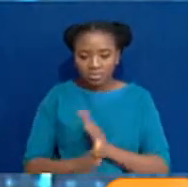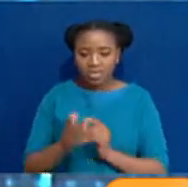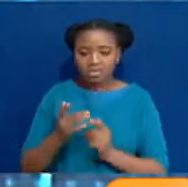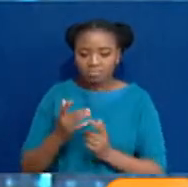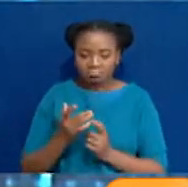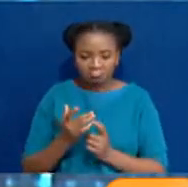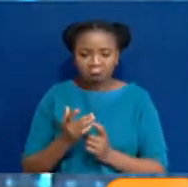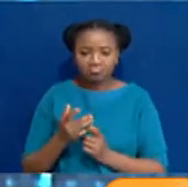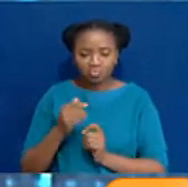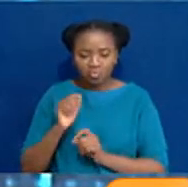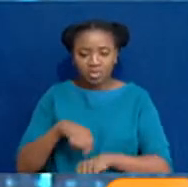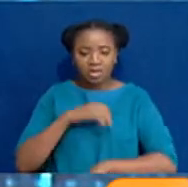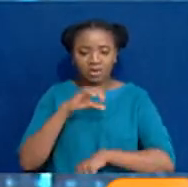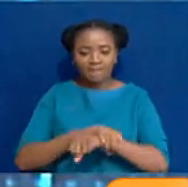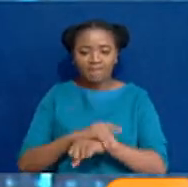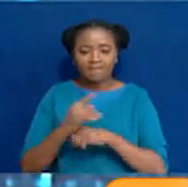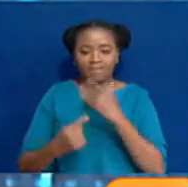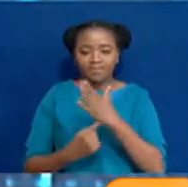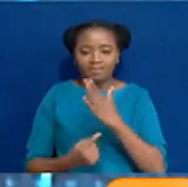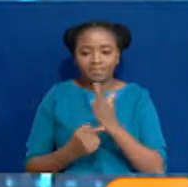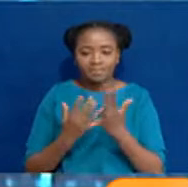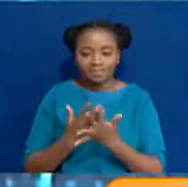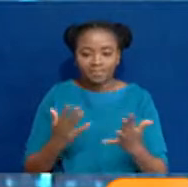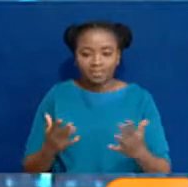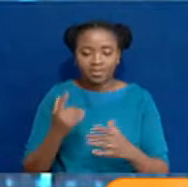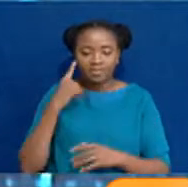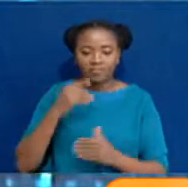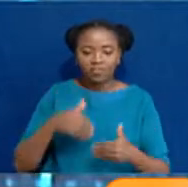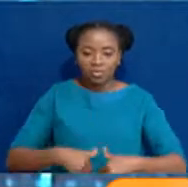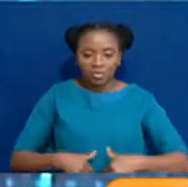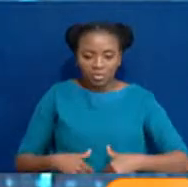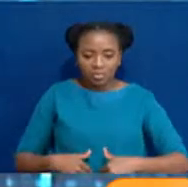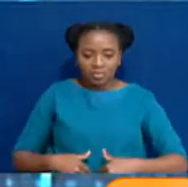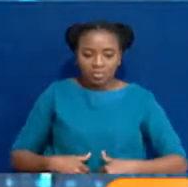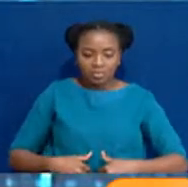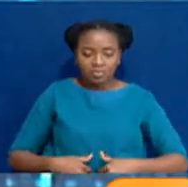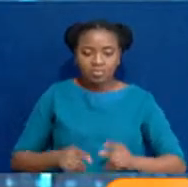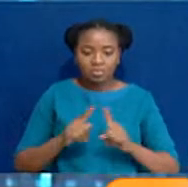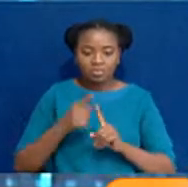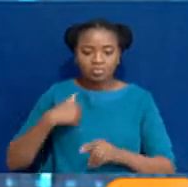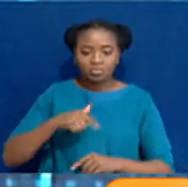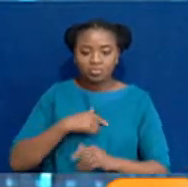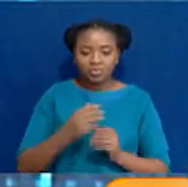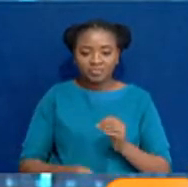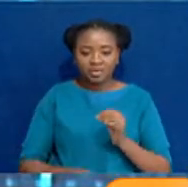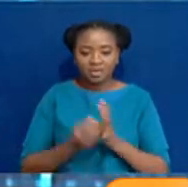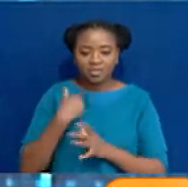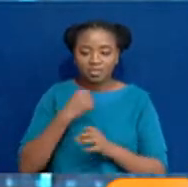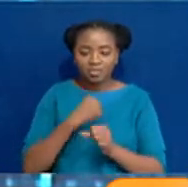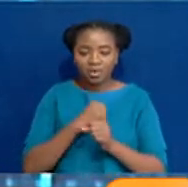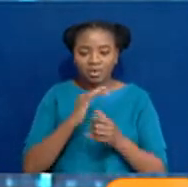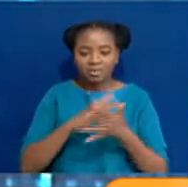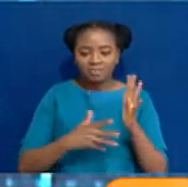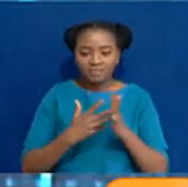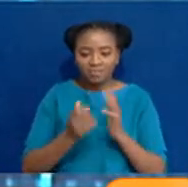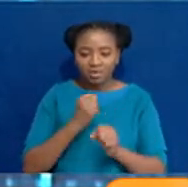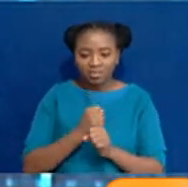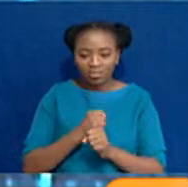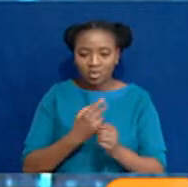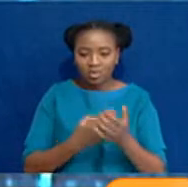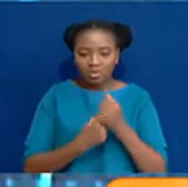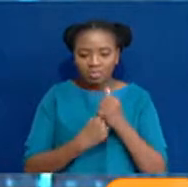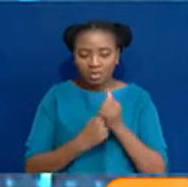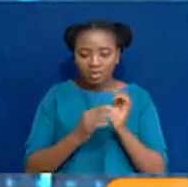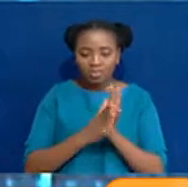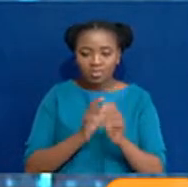try and get digital jobs for our youth. We have come up with a working framework in partnership with the National